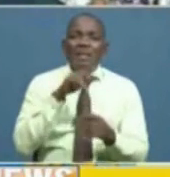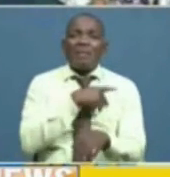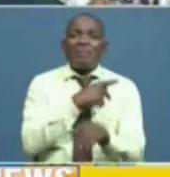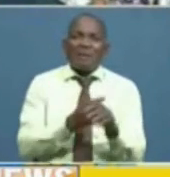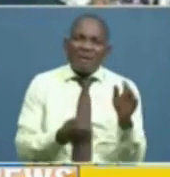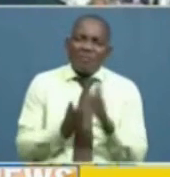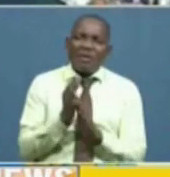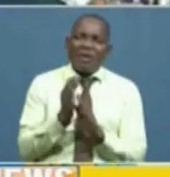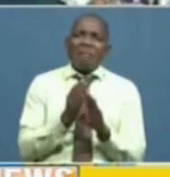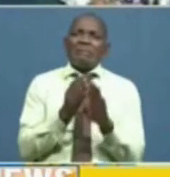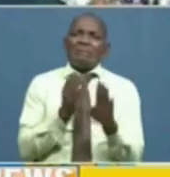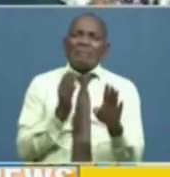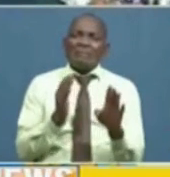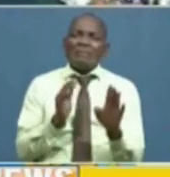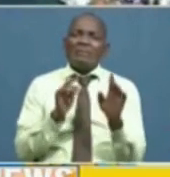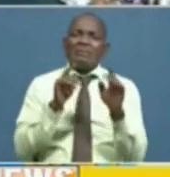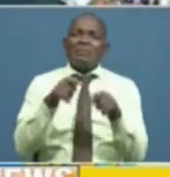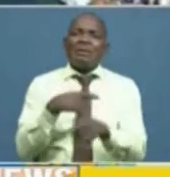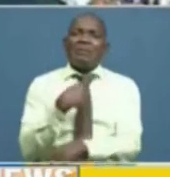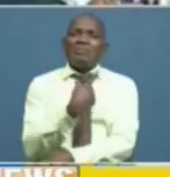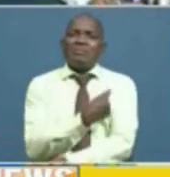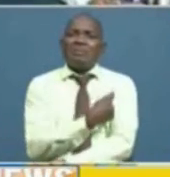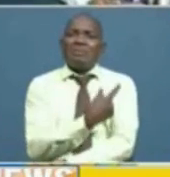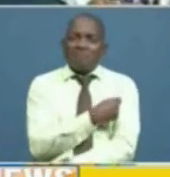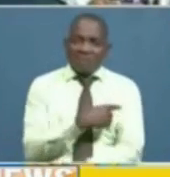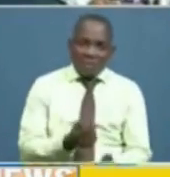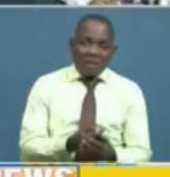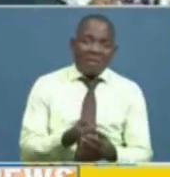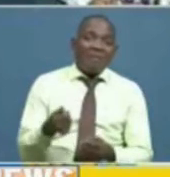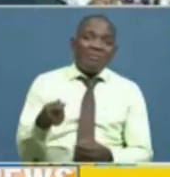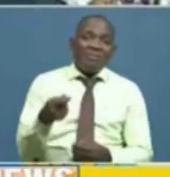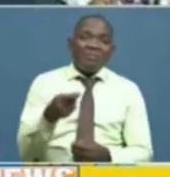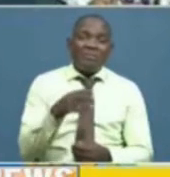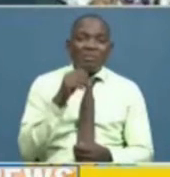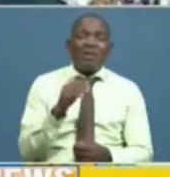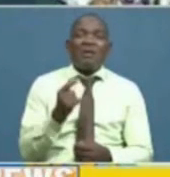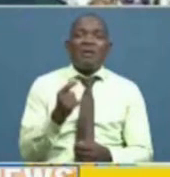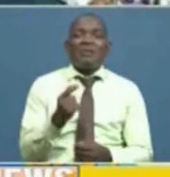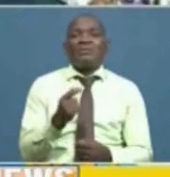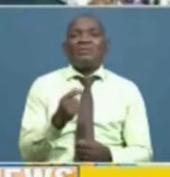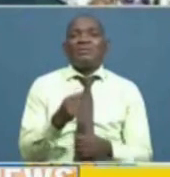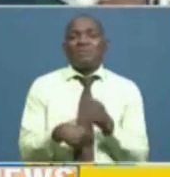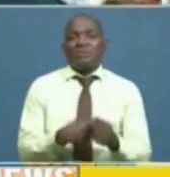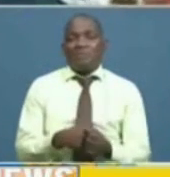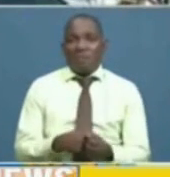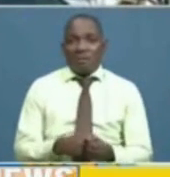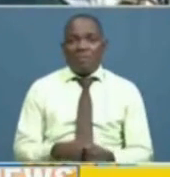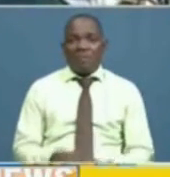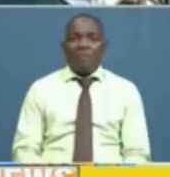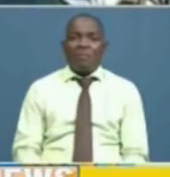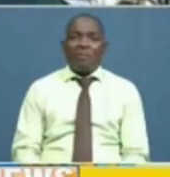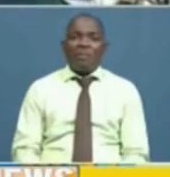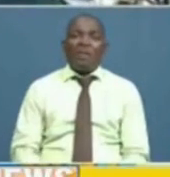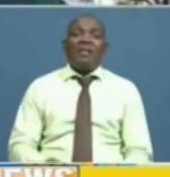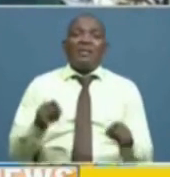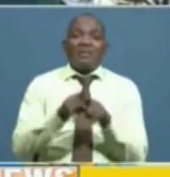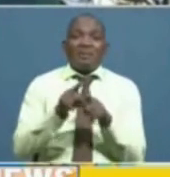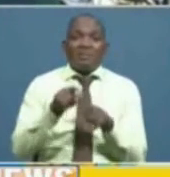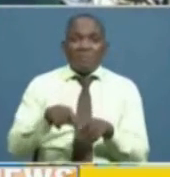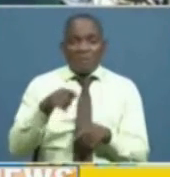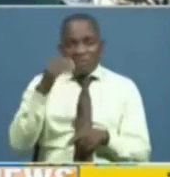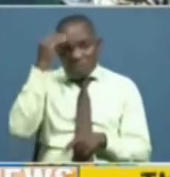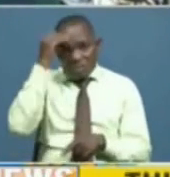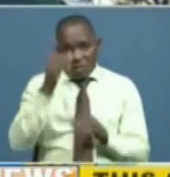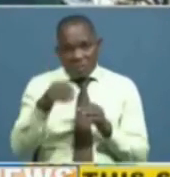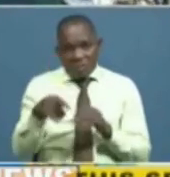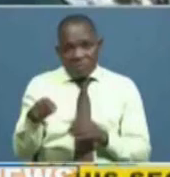through a lot of problems when a few of them who got infected here in Ghana. You should also be aware that if your